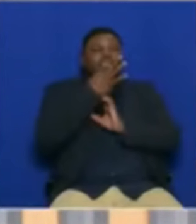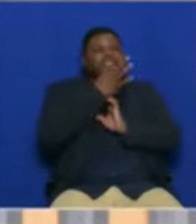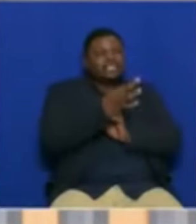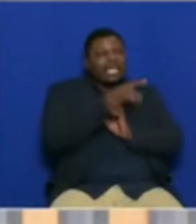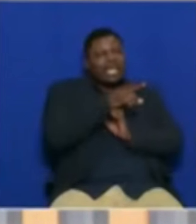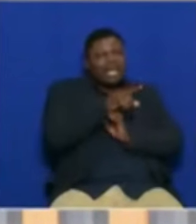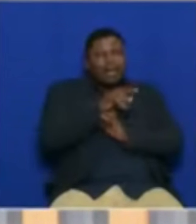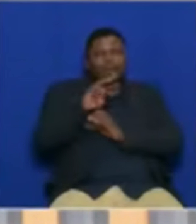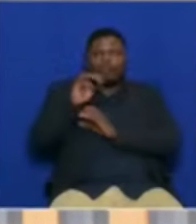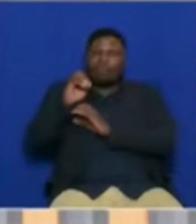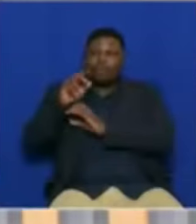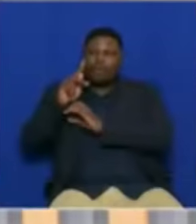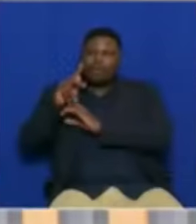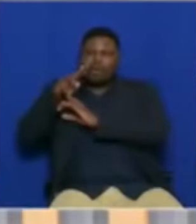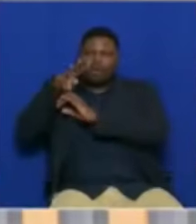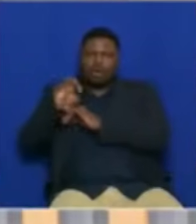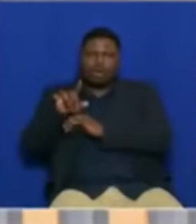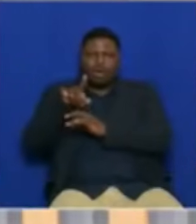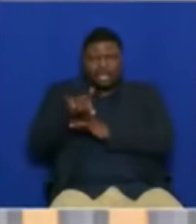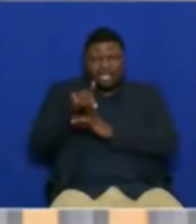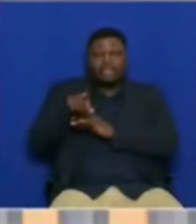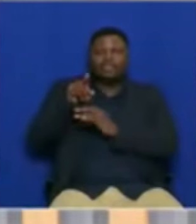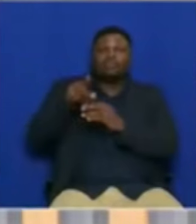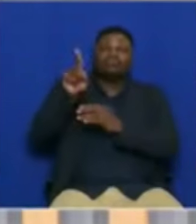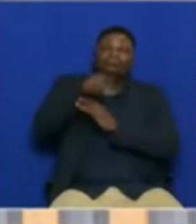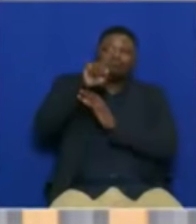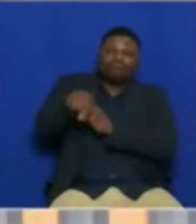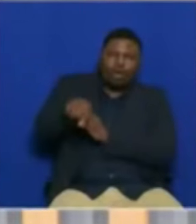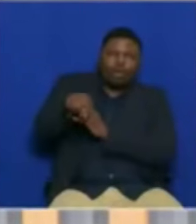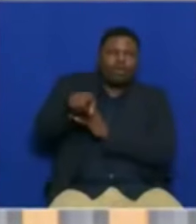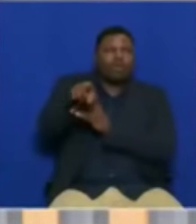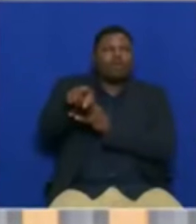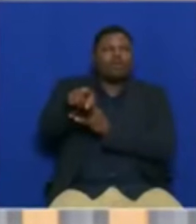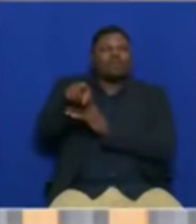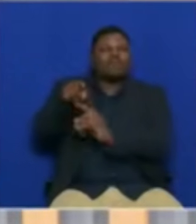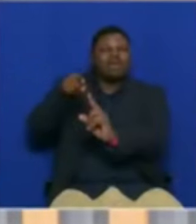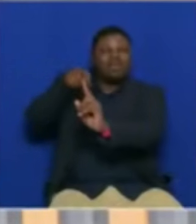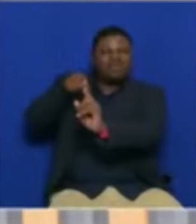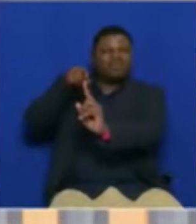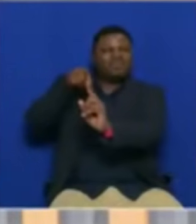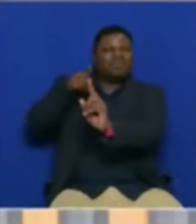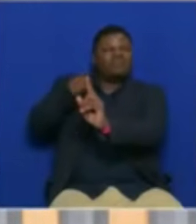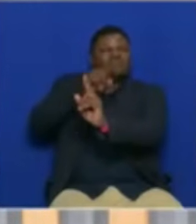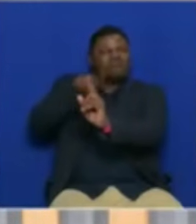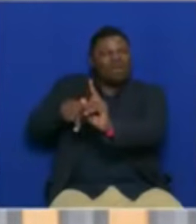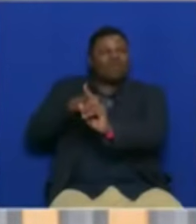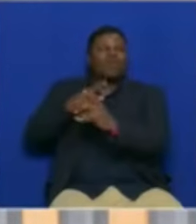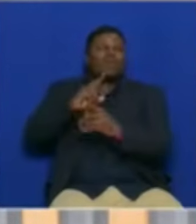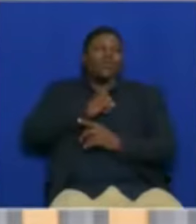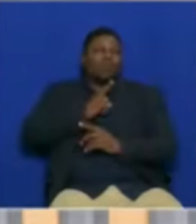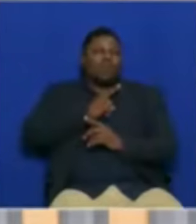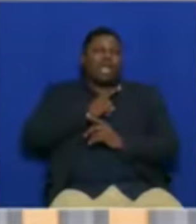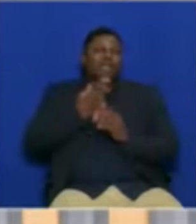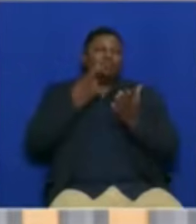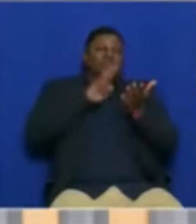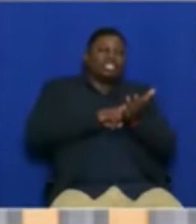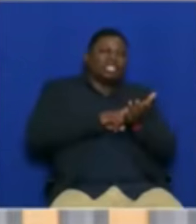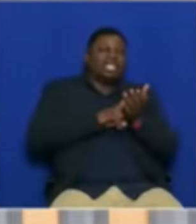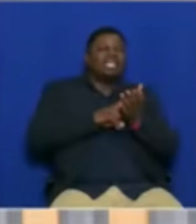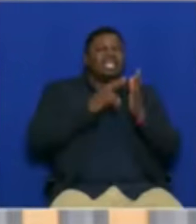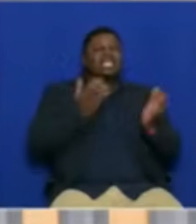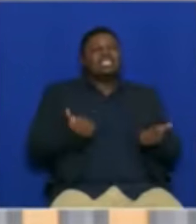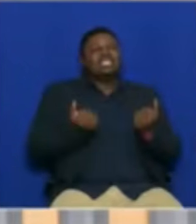the, what do you call it? Inkwazi. On the service provider. Yeah, you say Yes, she's and done something wrong.